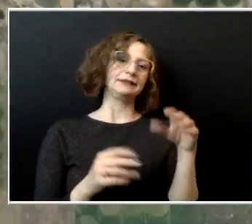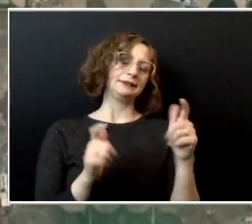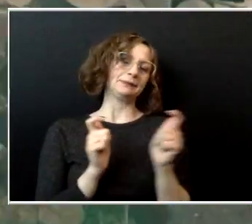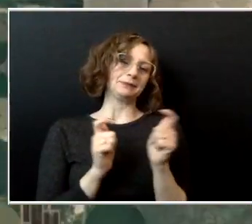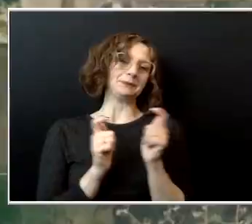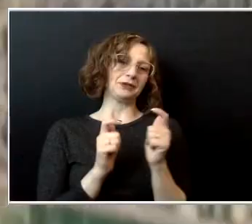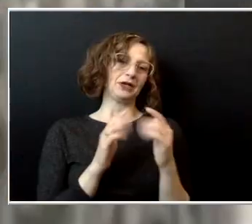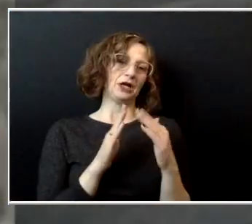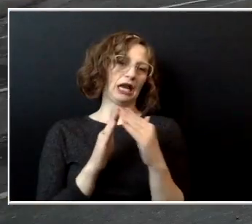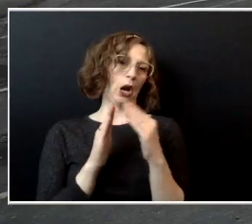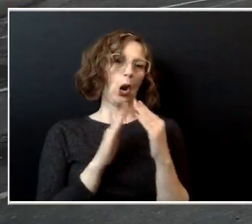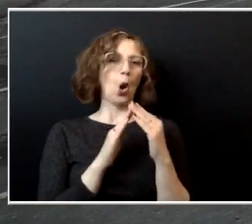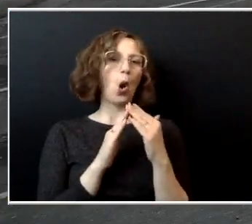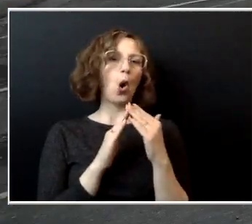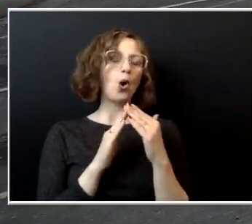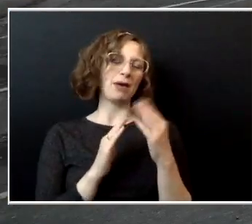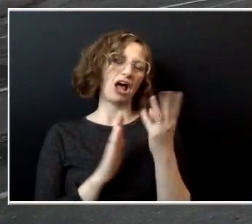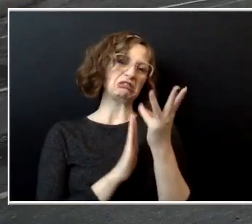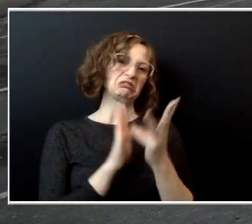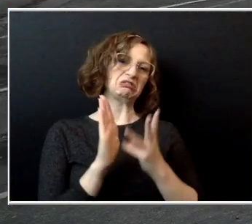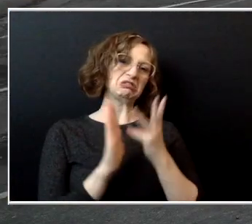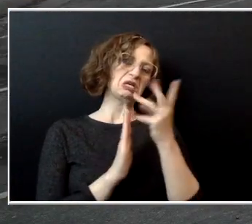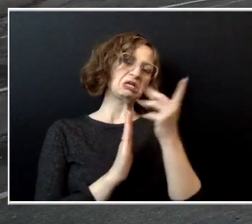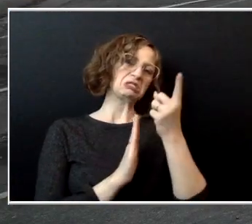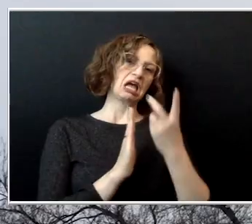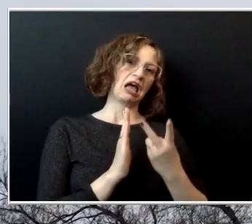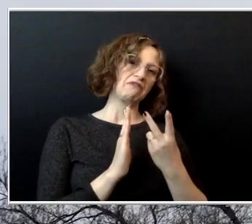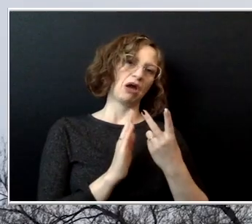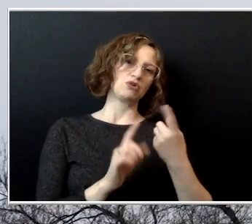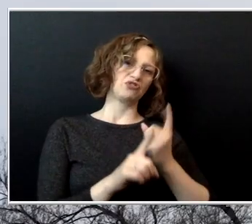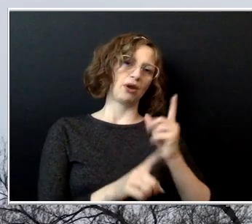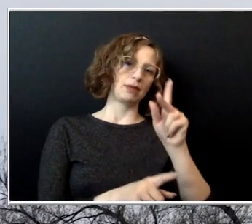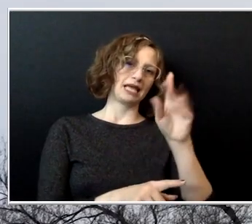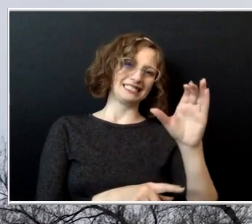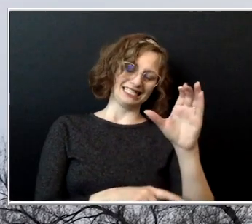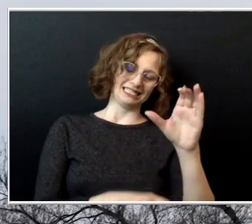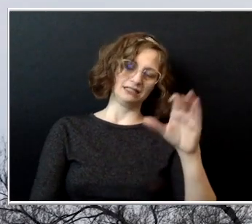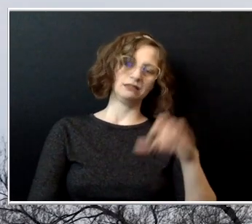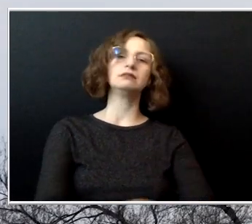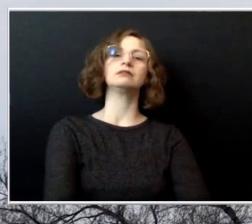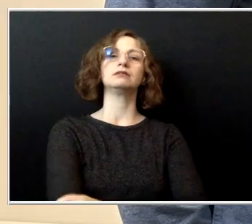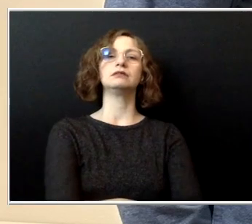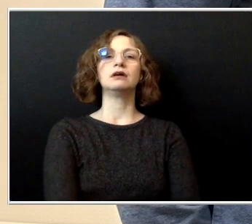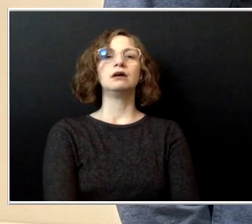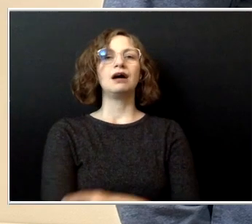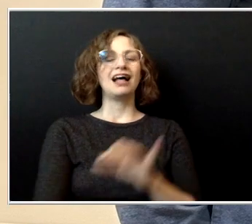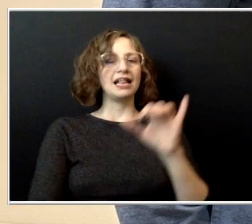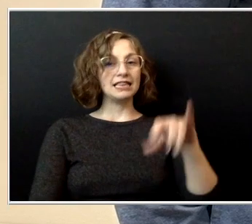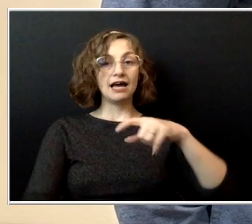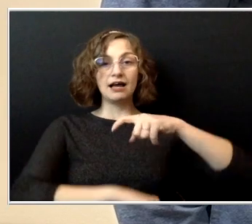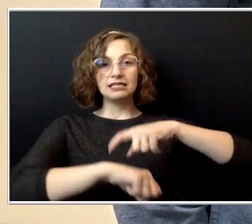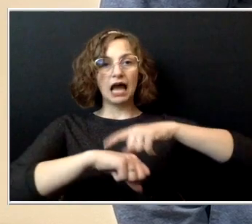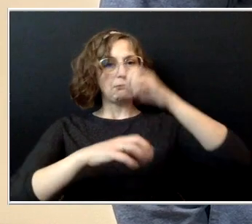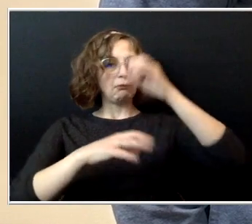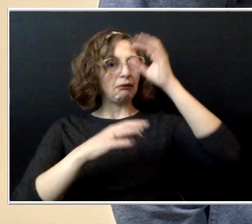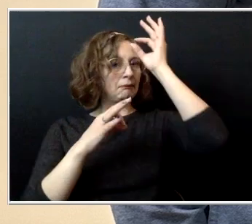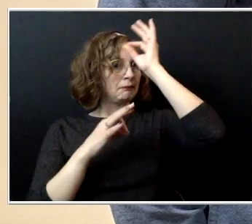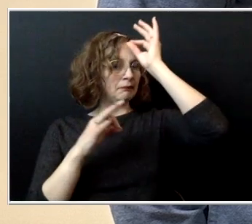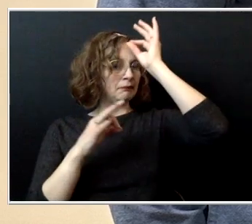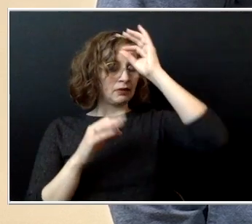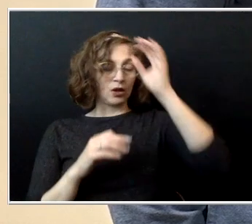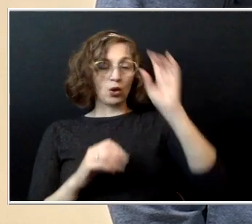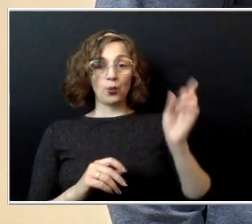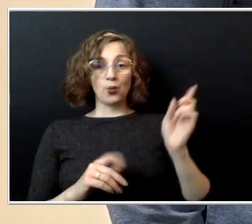Kansas City. They had no idea at the time that their geographical location would make all 4 of